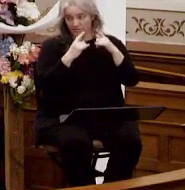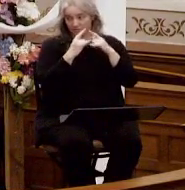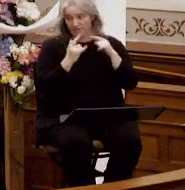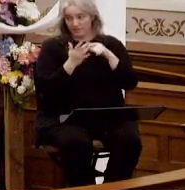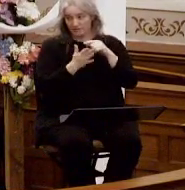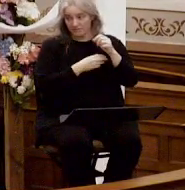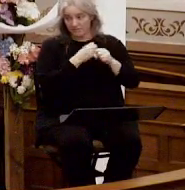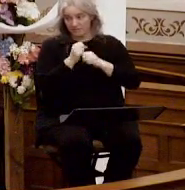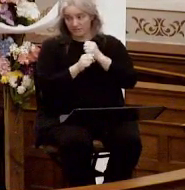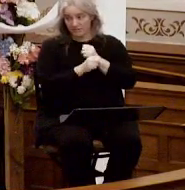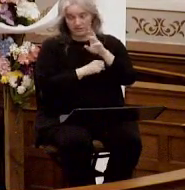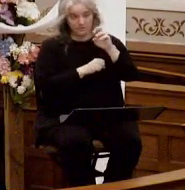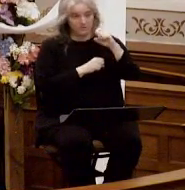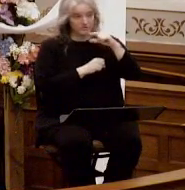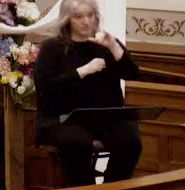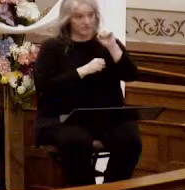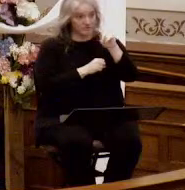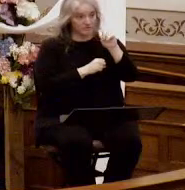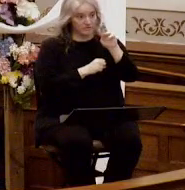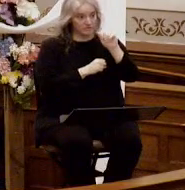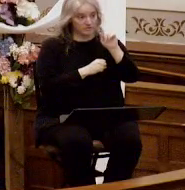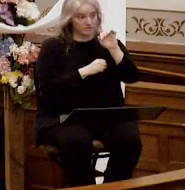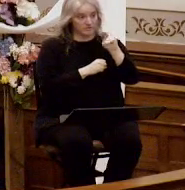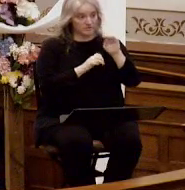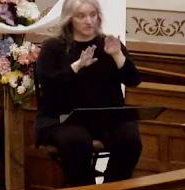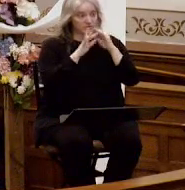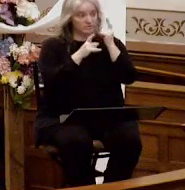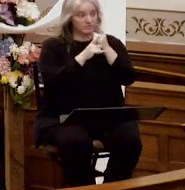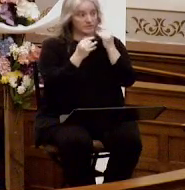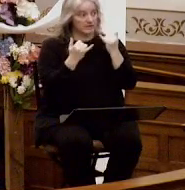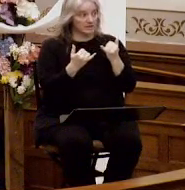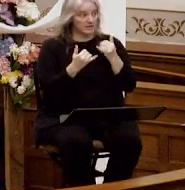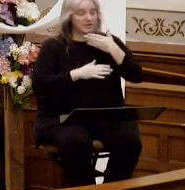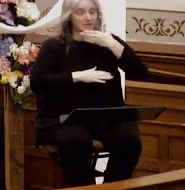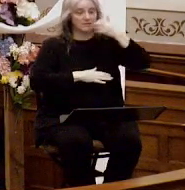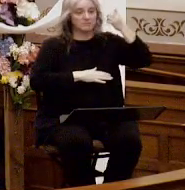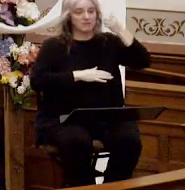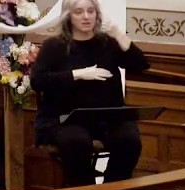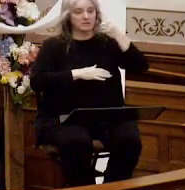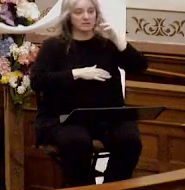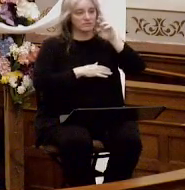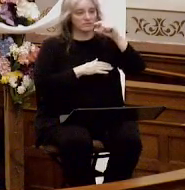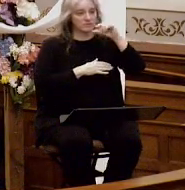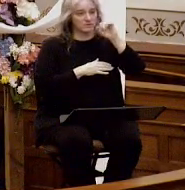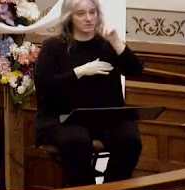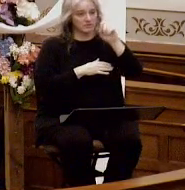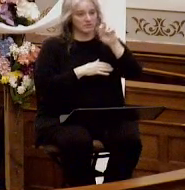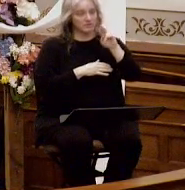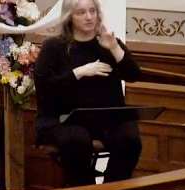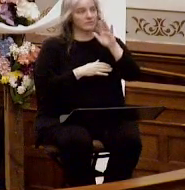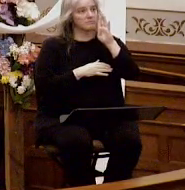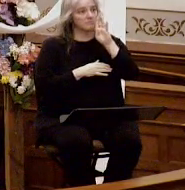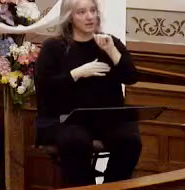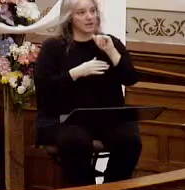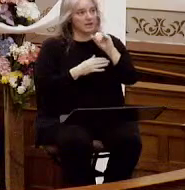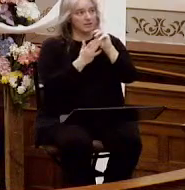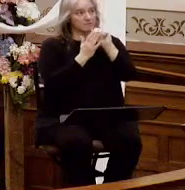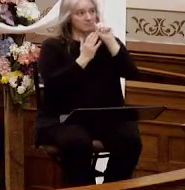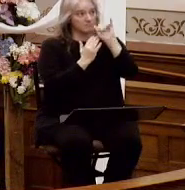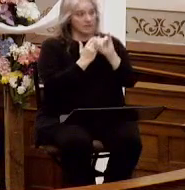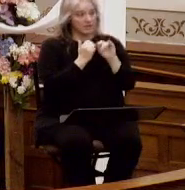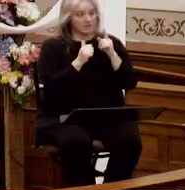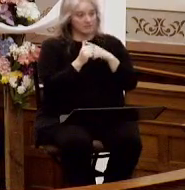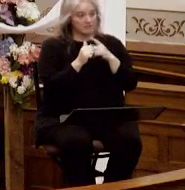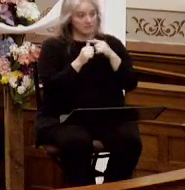year. And registration is open right now. It's best to register by May 1st, so if you really want to go, talk to